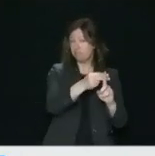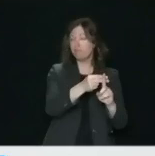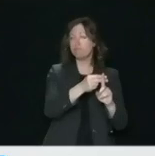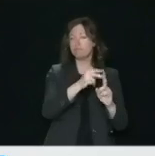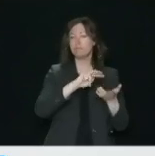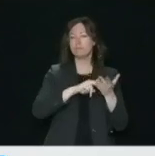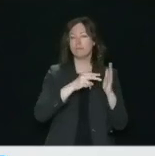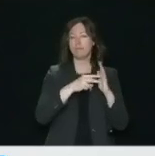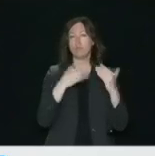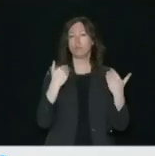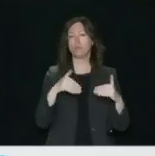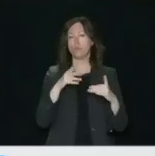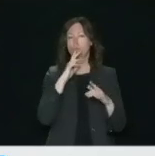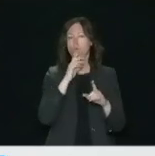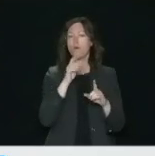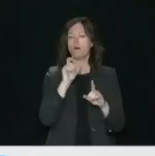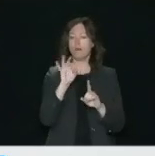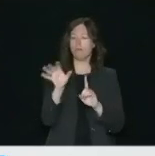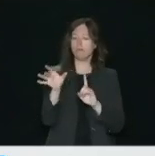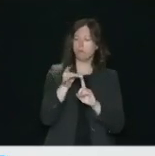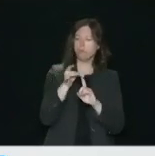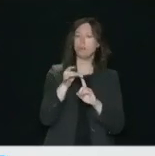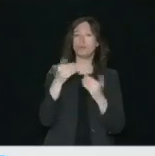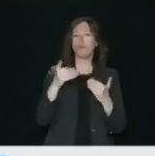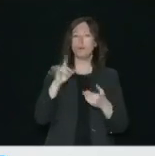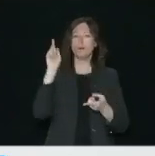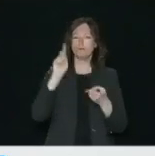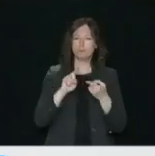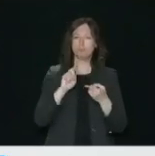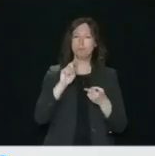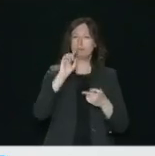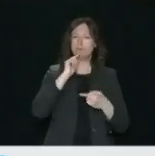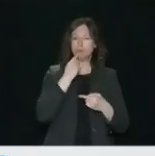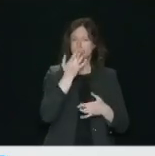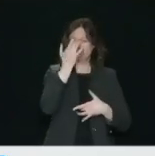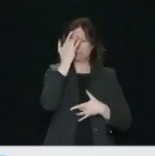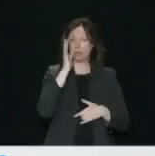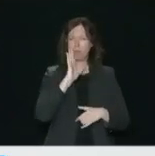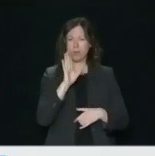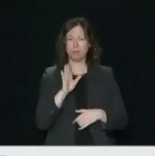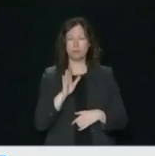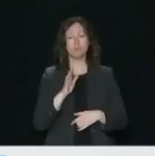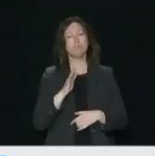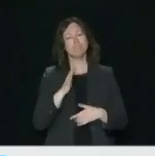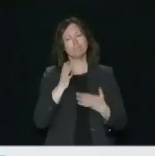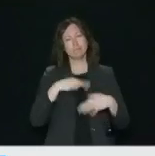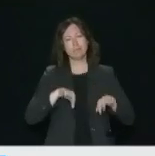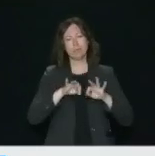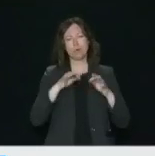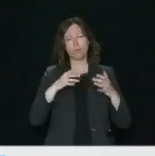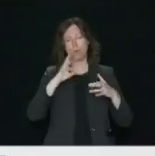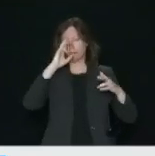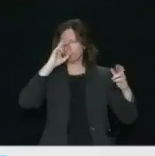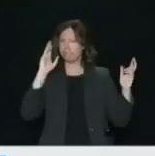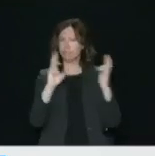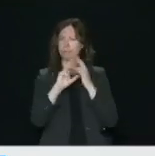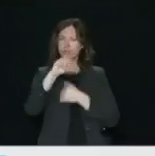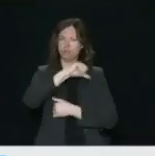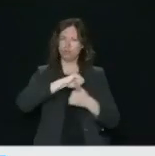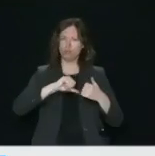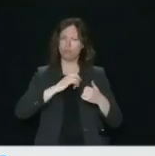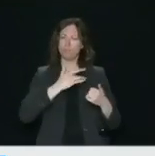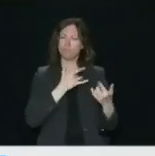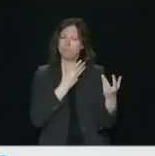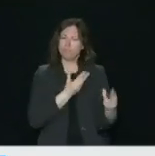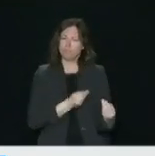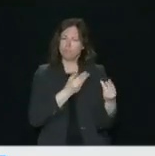and preparing for new variants. The BA.2 sublineage of the Omicron variant is increasing